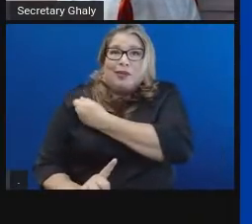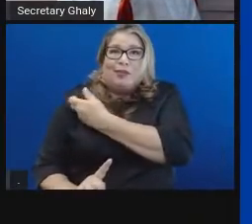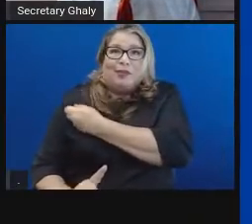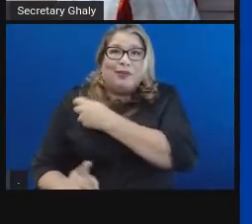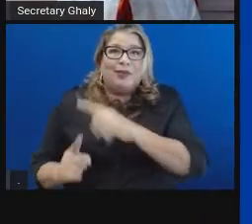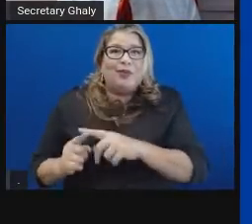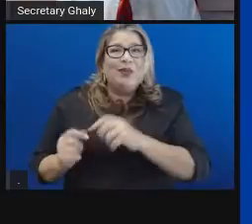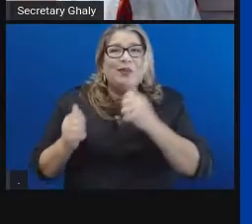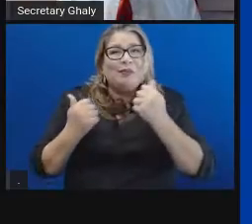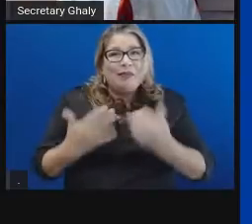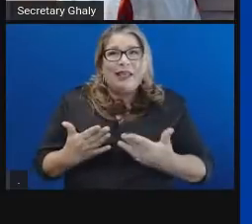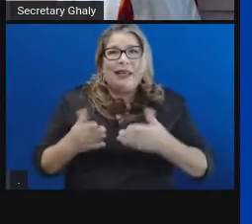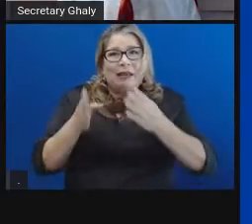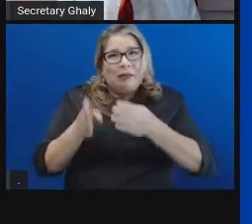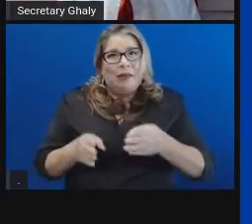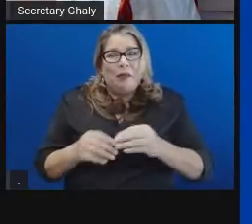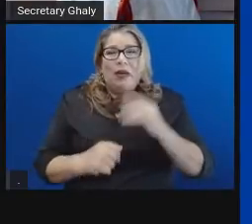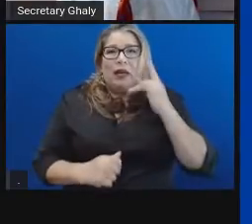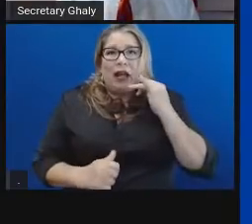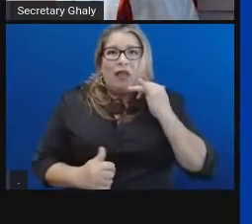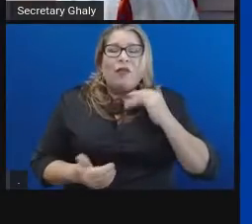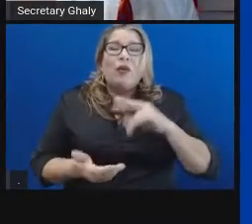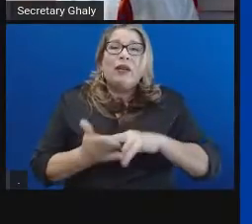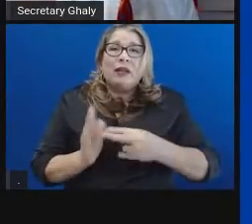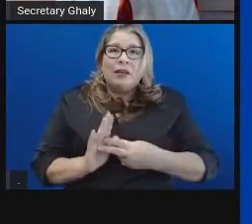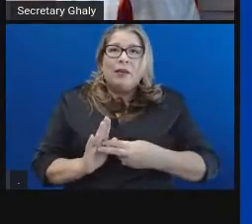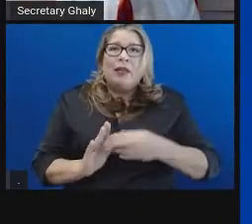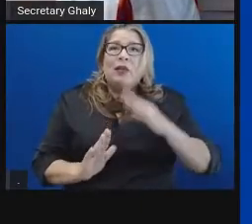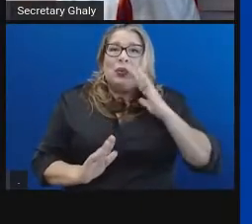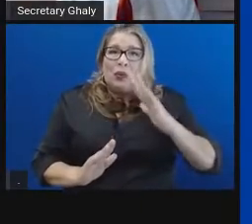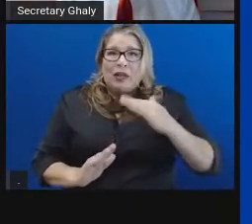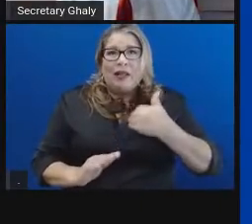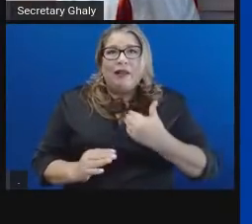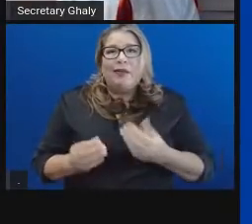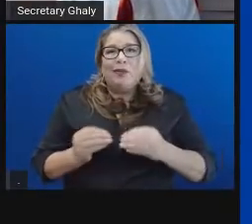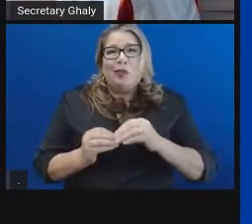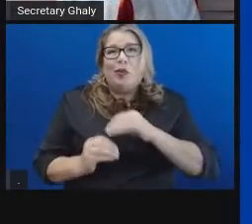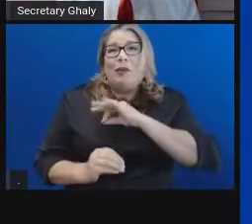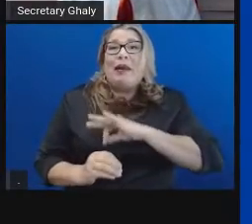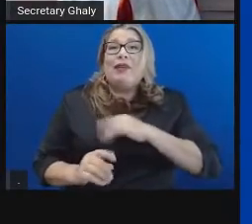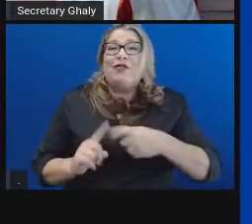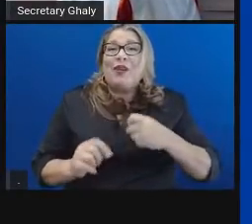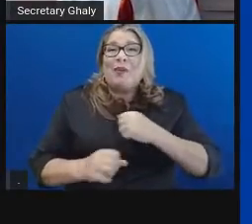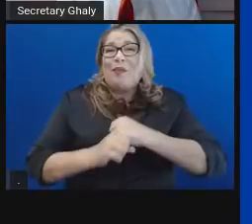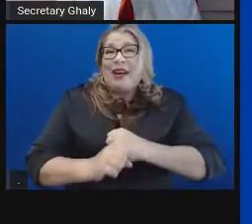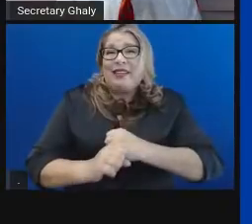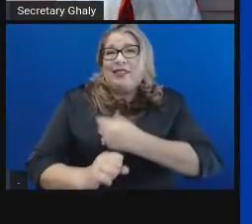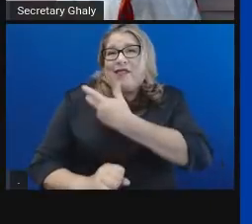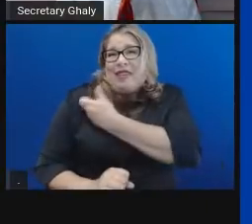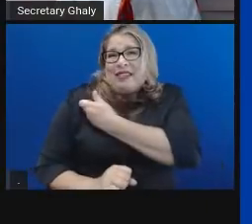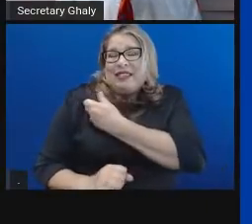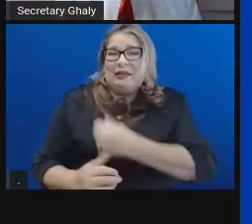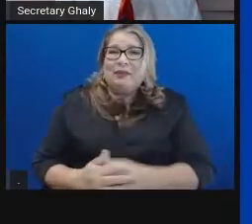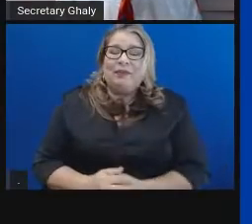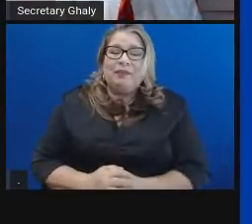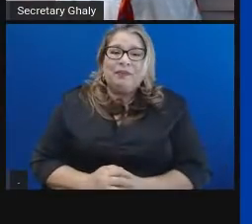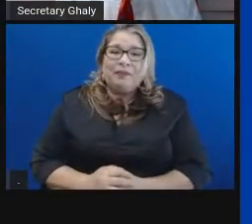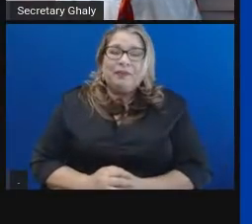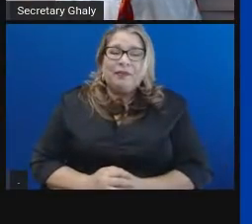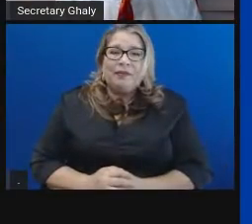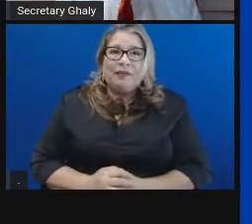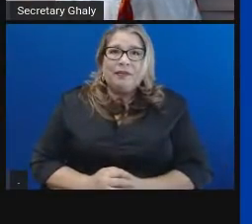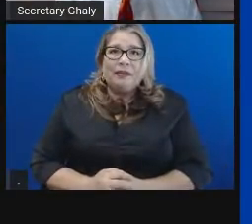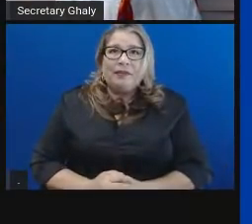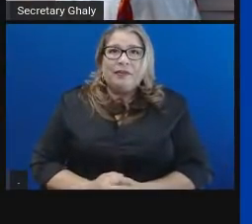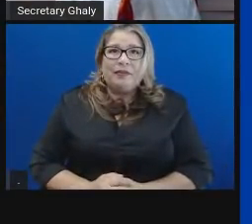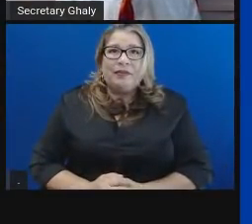we can begin to experience the benefits of that protection. As many of you probably have heard, today there was a early